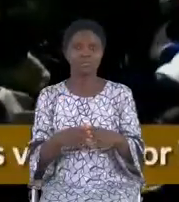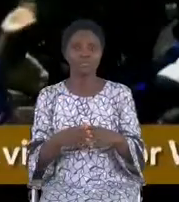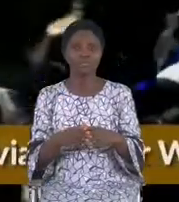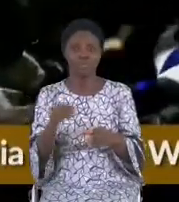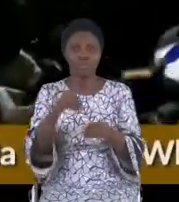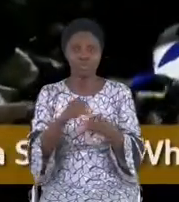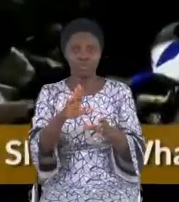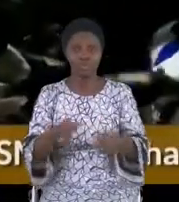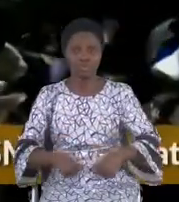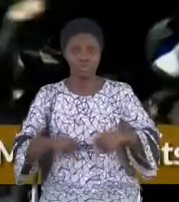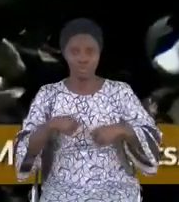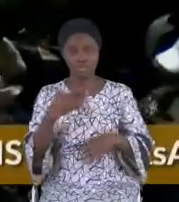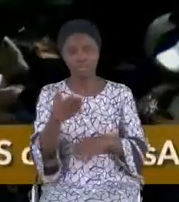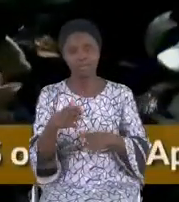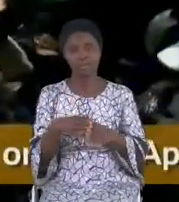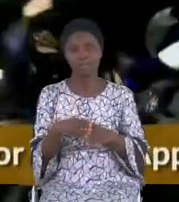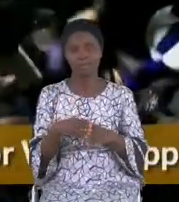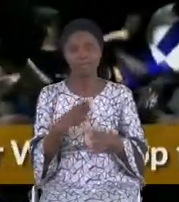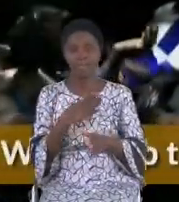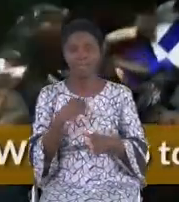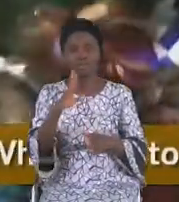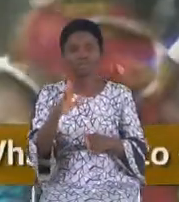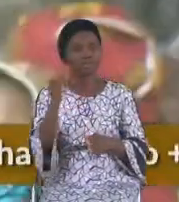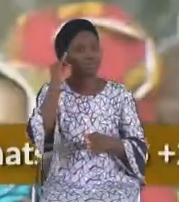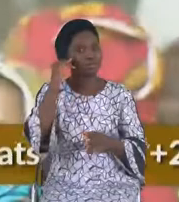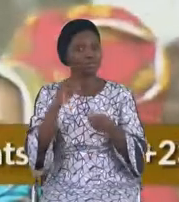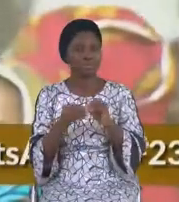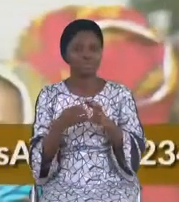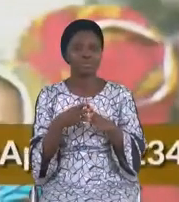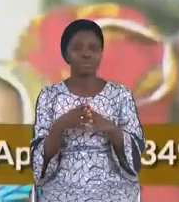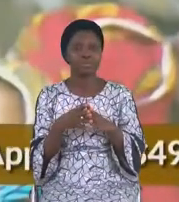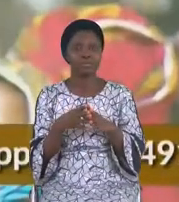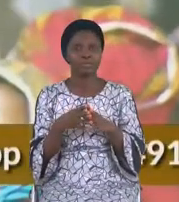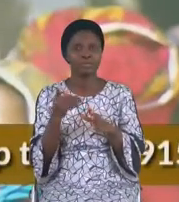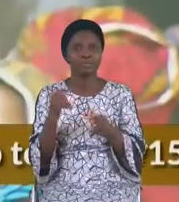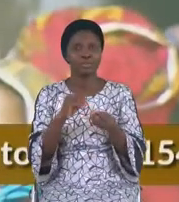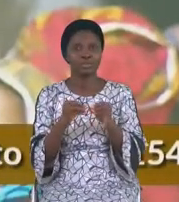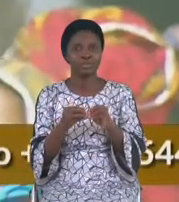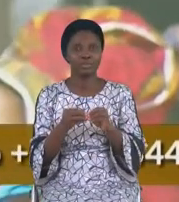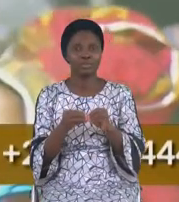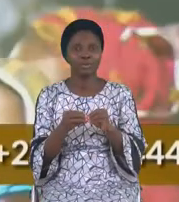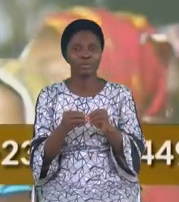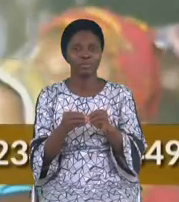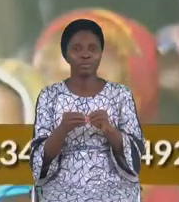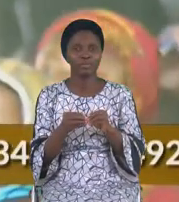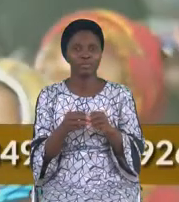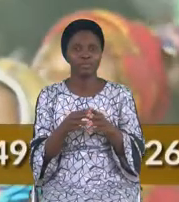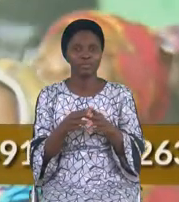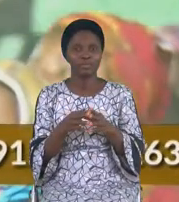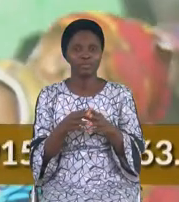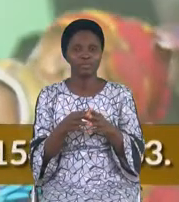there and your phone number the number is plus two three four